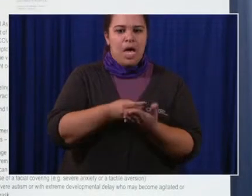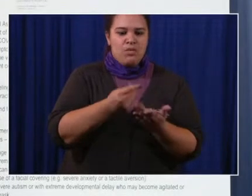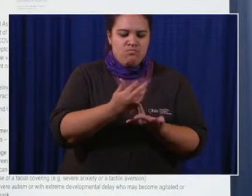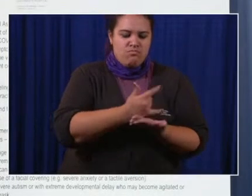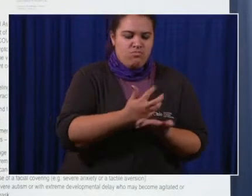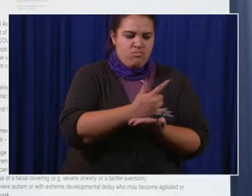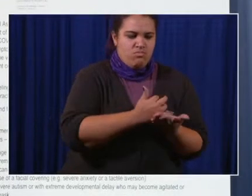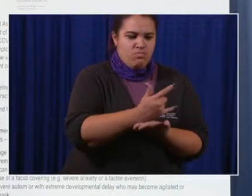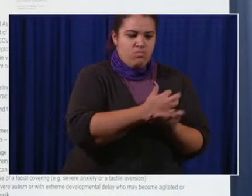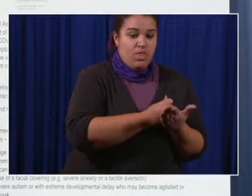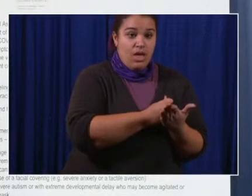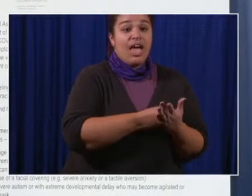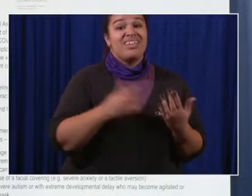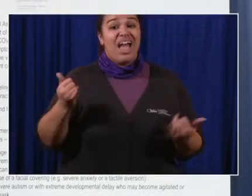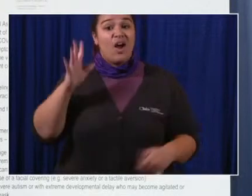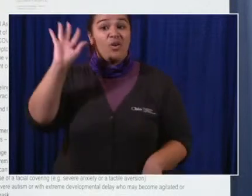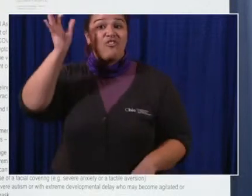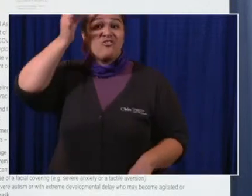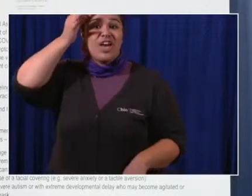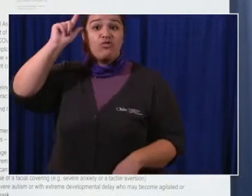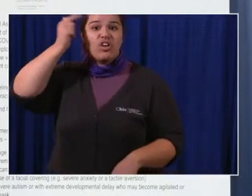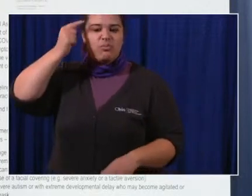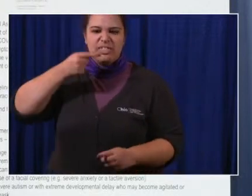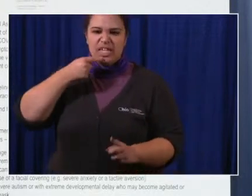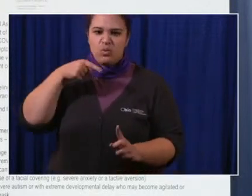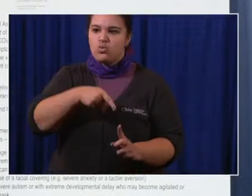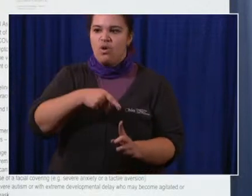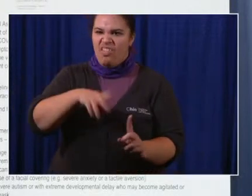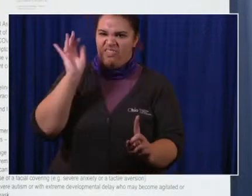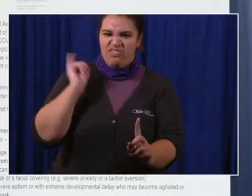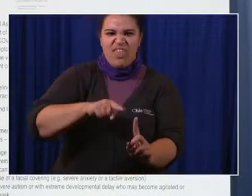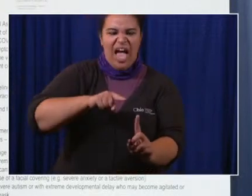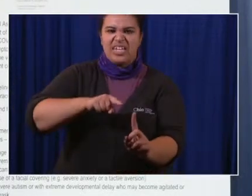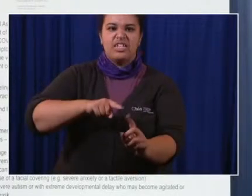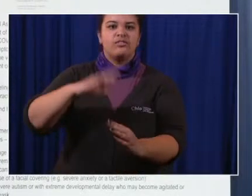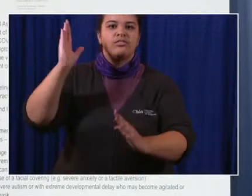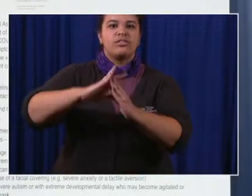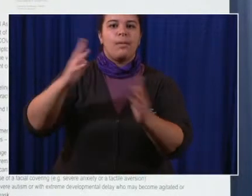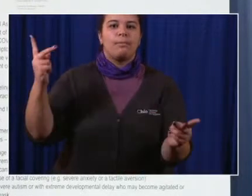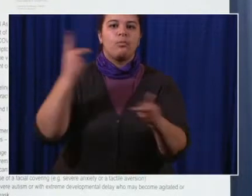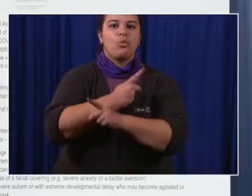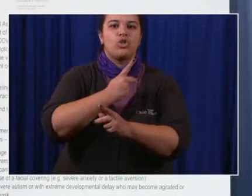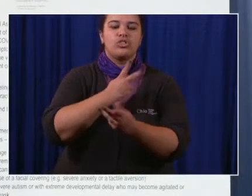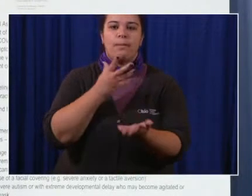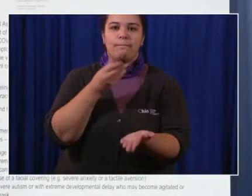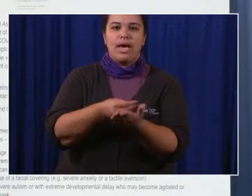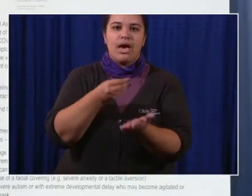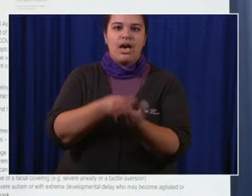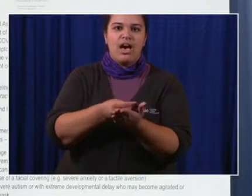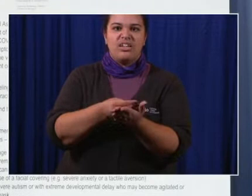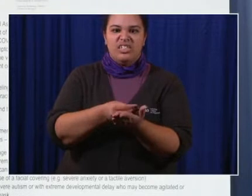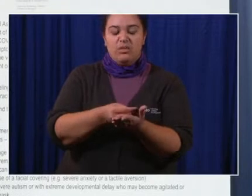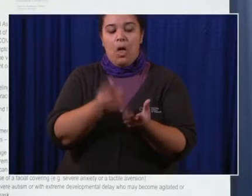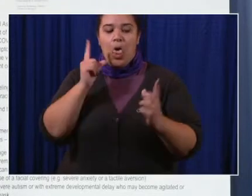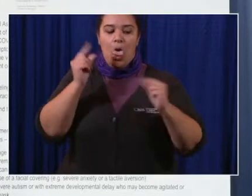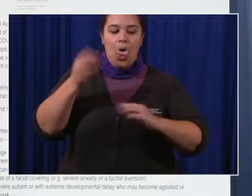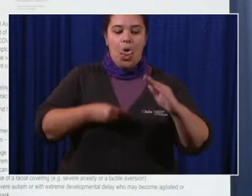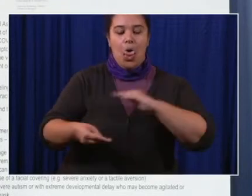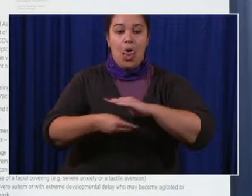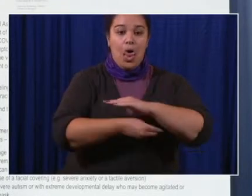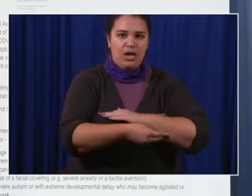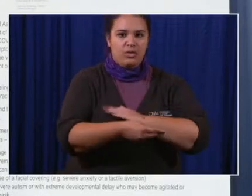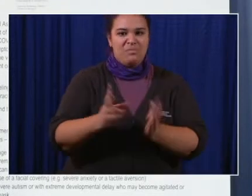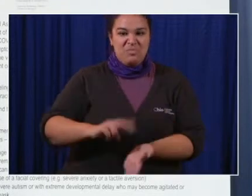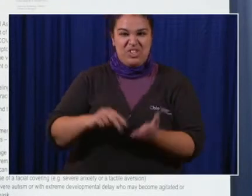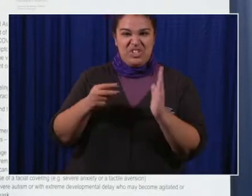to the biggest bribery scandal in Ohio history. Knowingly or unknowingly, doesn't that make McCarthy a clear link in this chain of